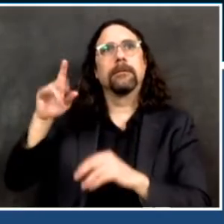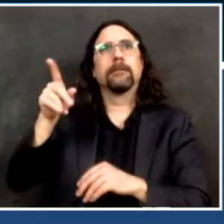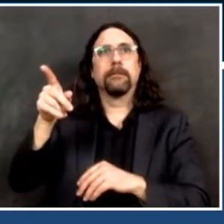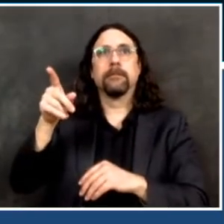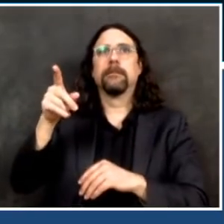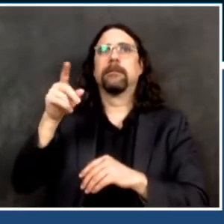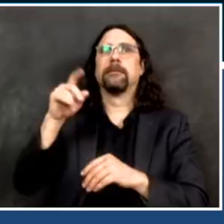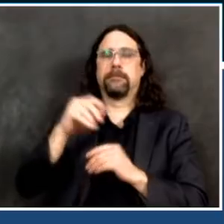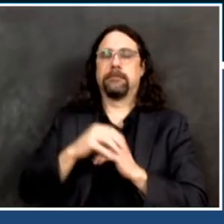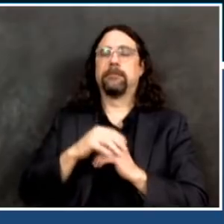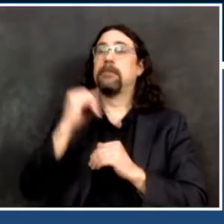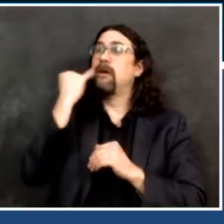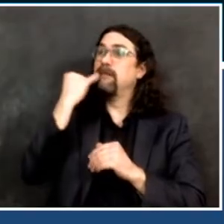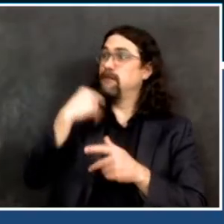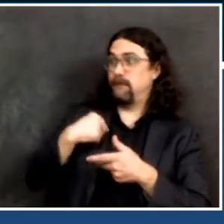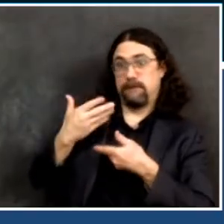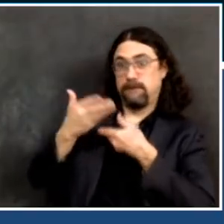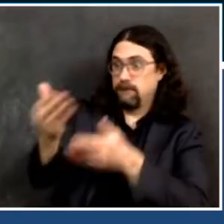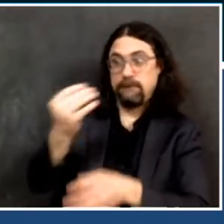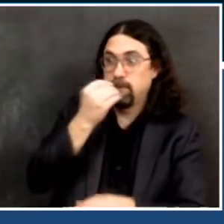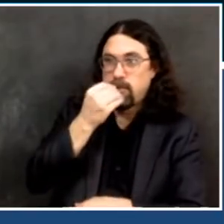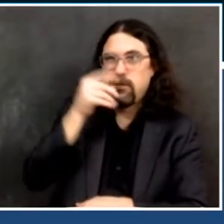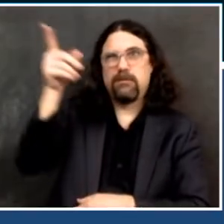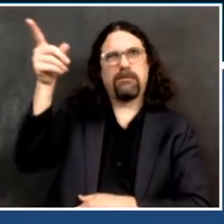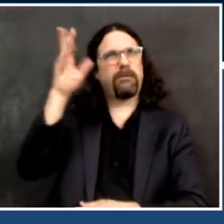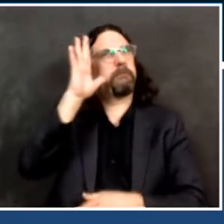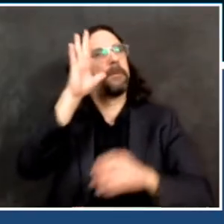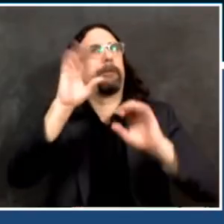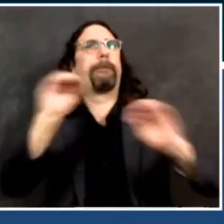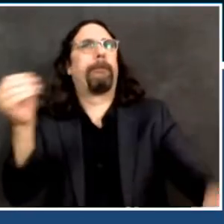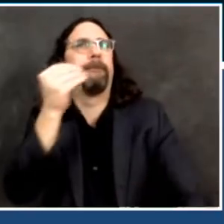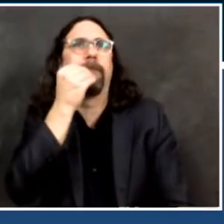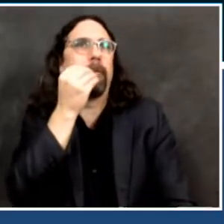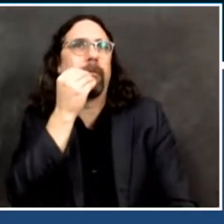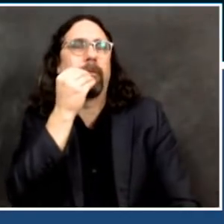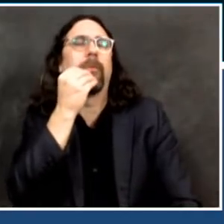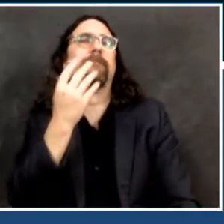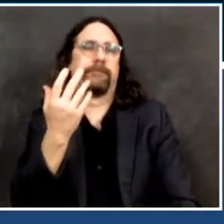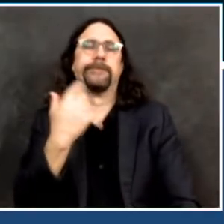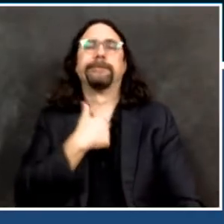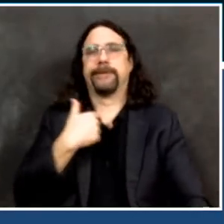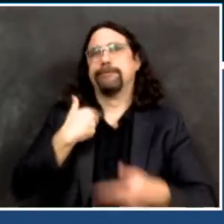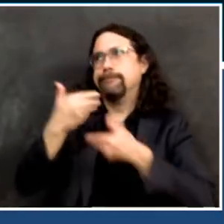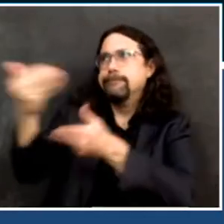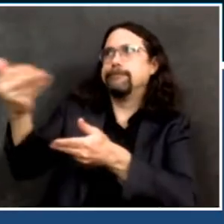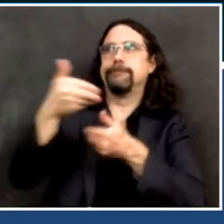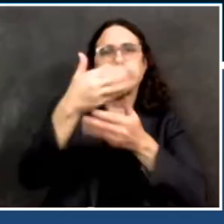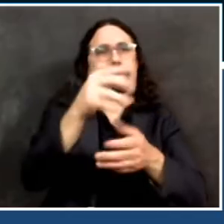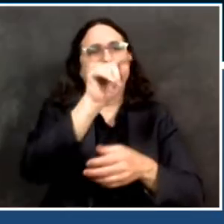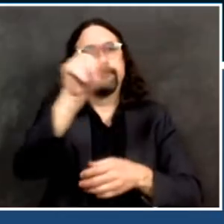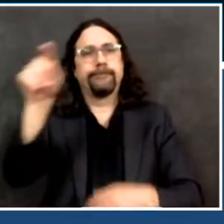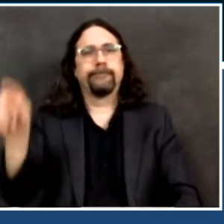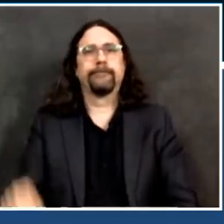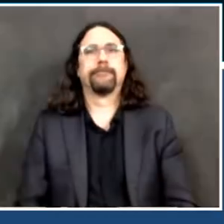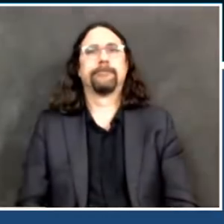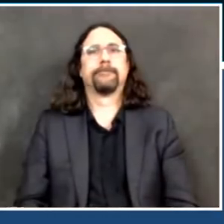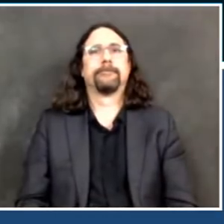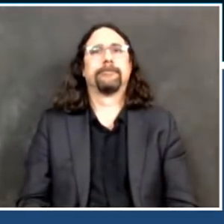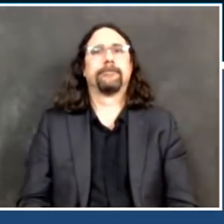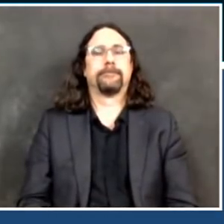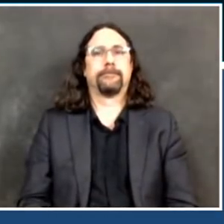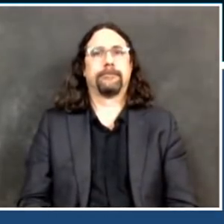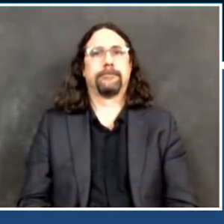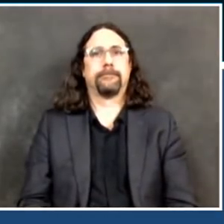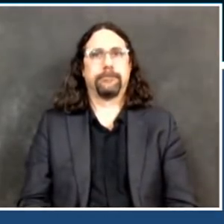we've reached out to drivers in the for-hire vehicle industry, so many of whom have seen their